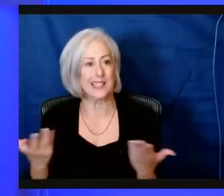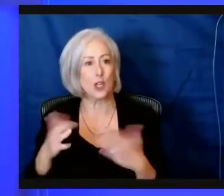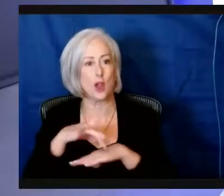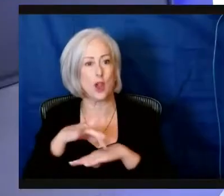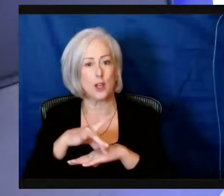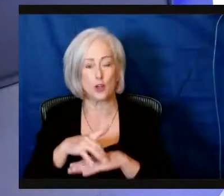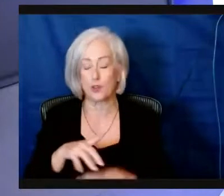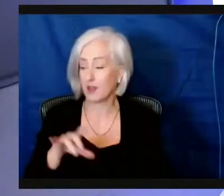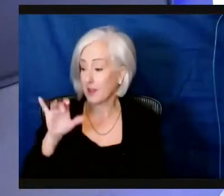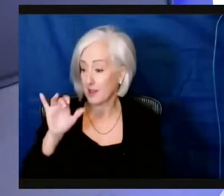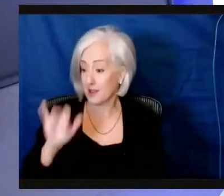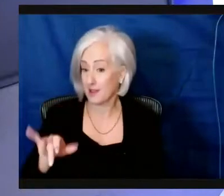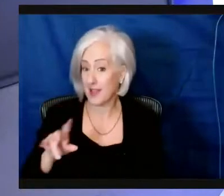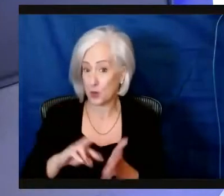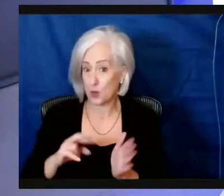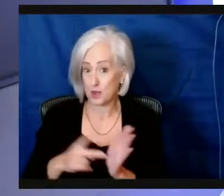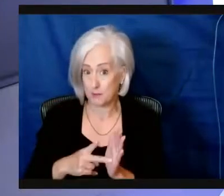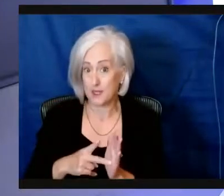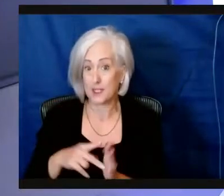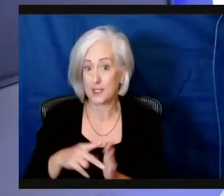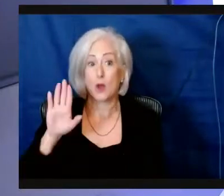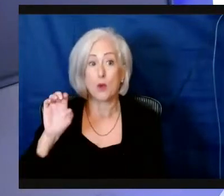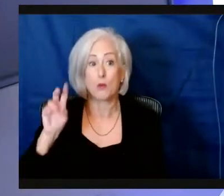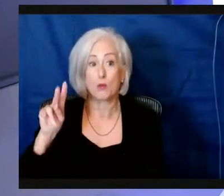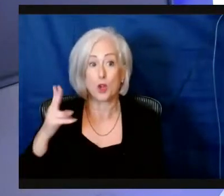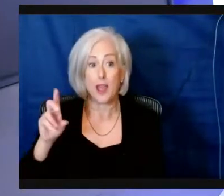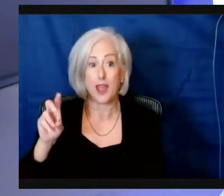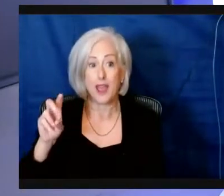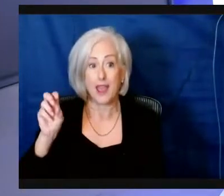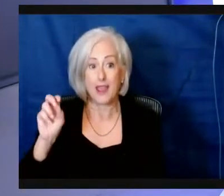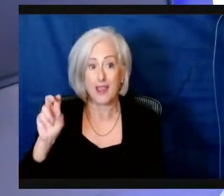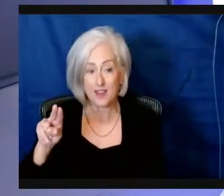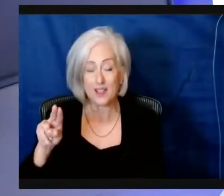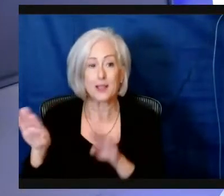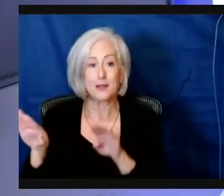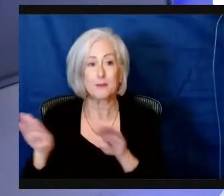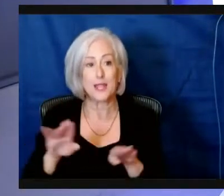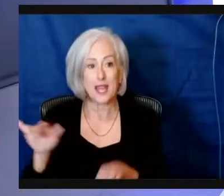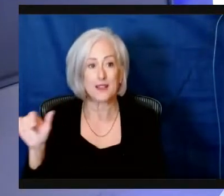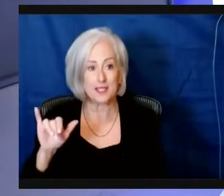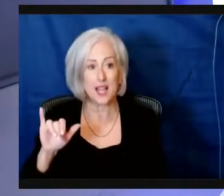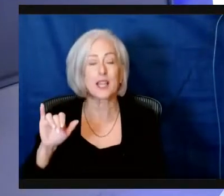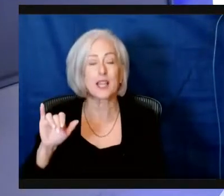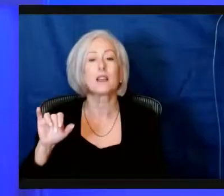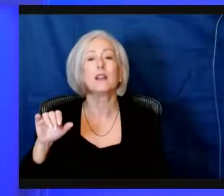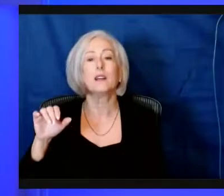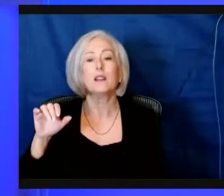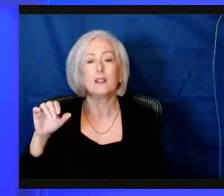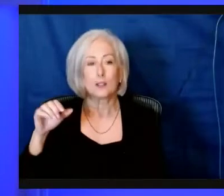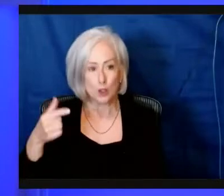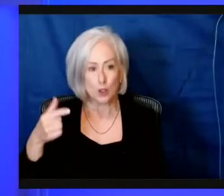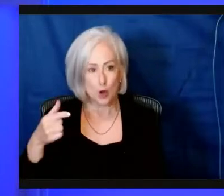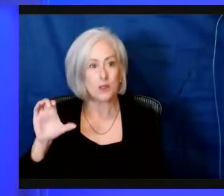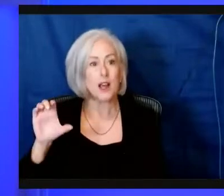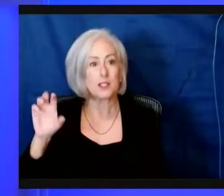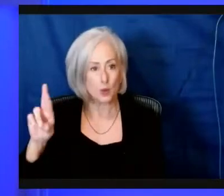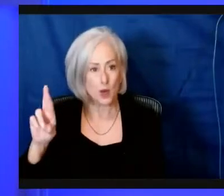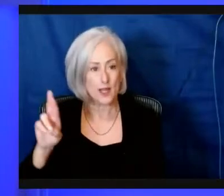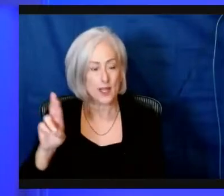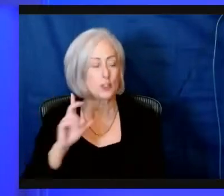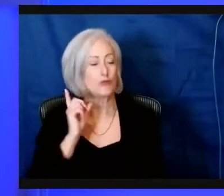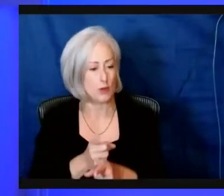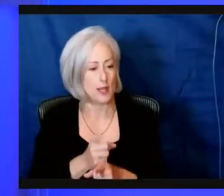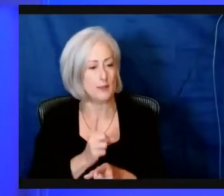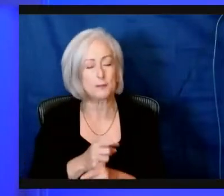in Brookhaven does, right? Yeah, it acts like global cosmic radiation. Right. That's pretty cool. Yeah. Okay. And the other aspect of it is even